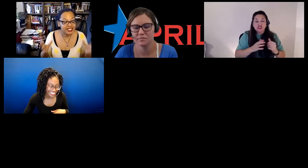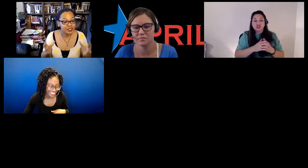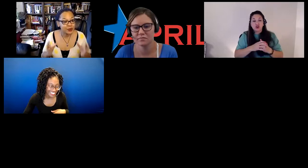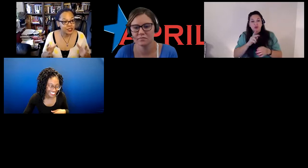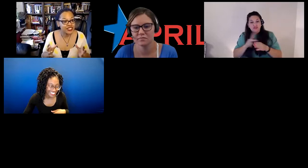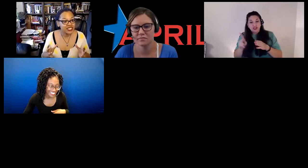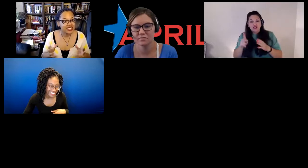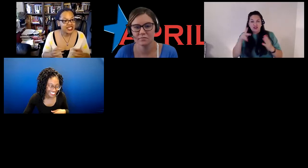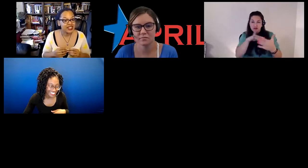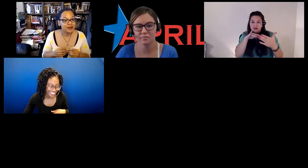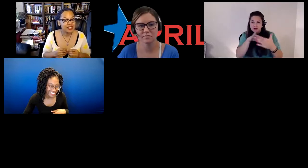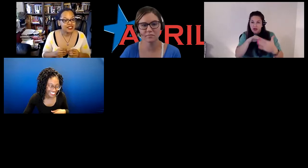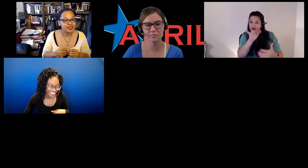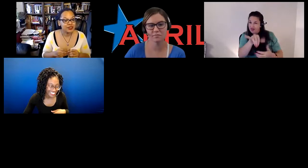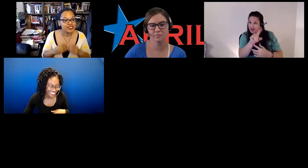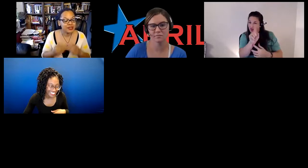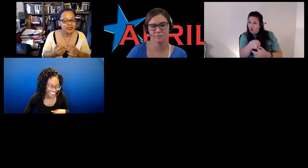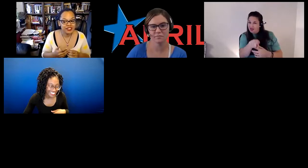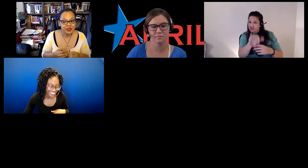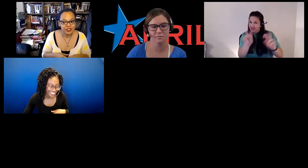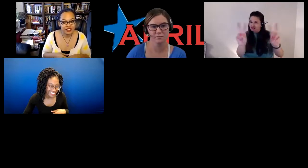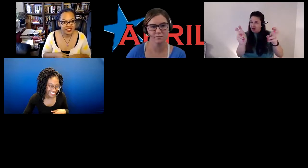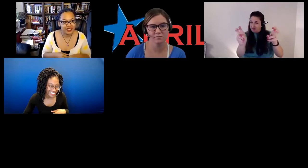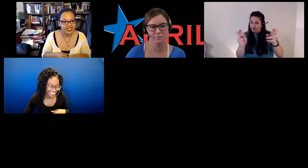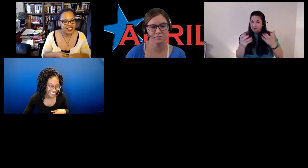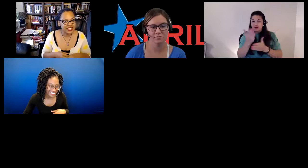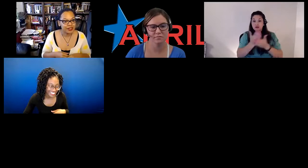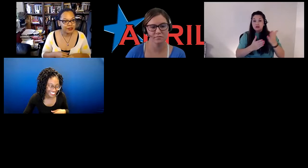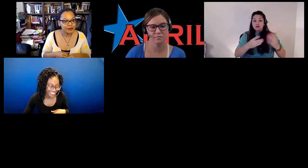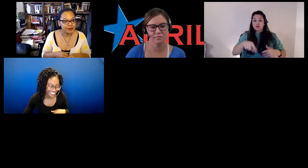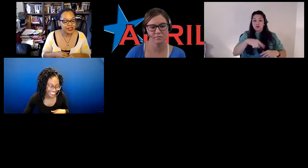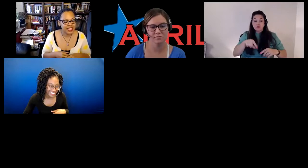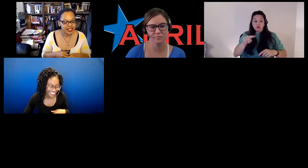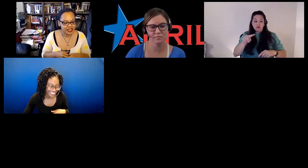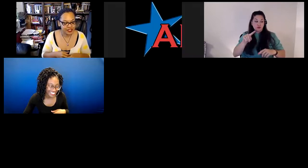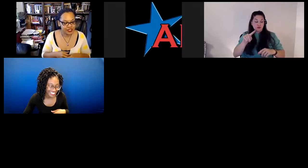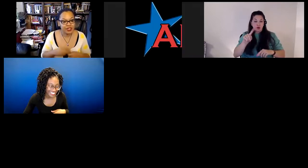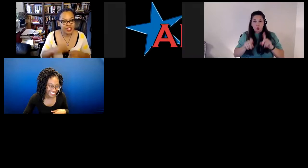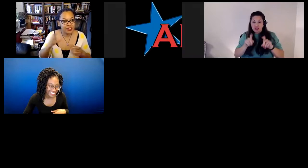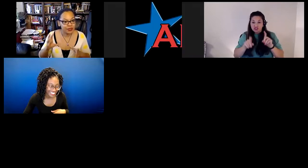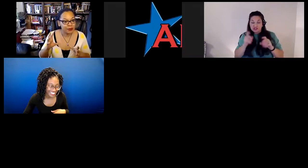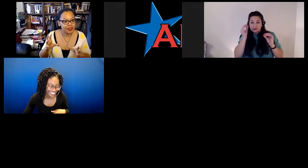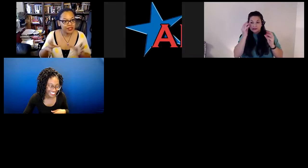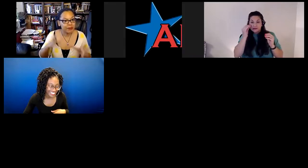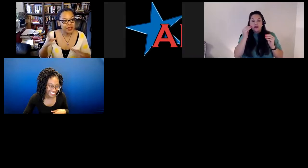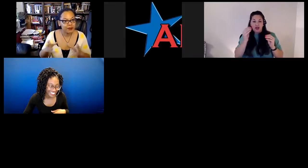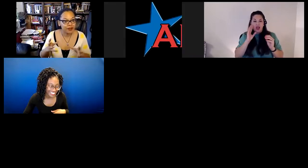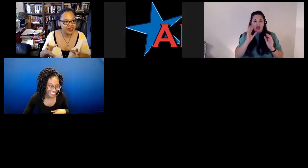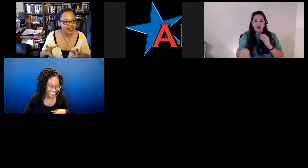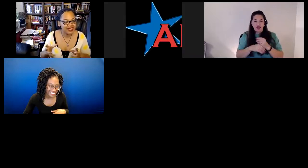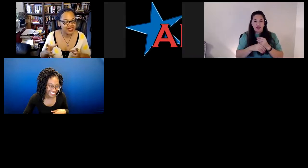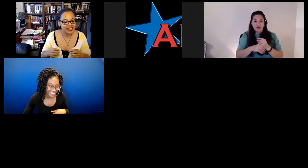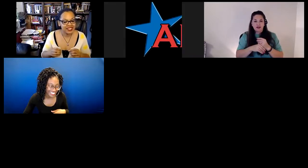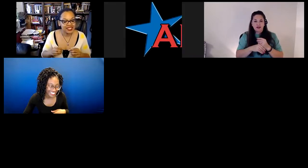this question. And so there's some of these questions that I think too, that I'll also put that I may or may